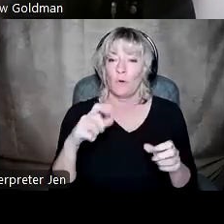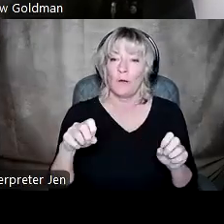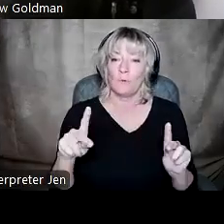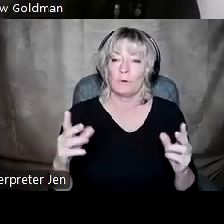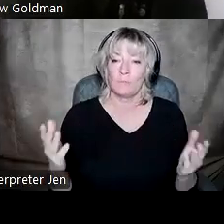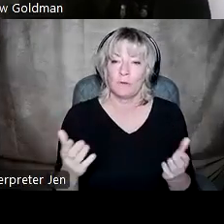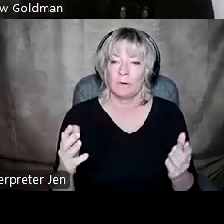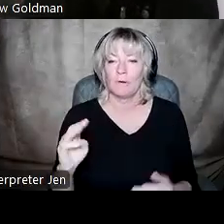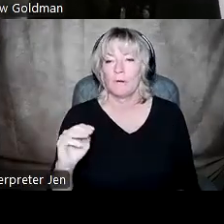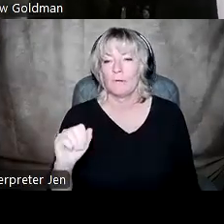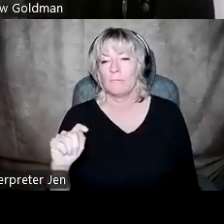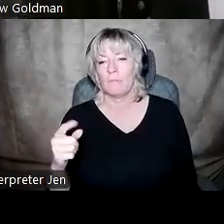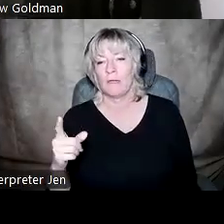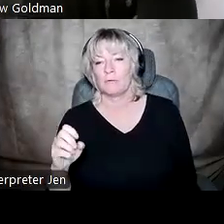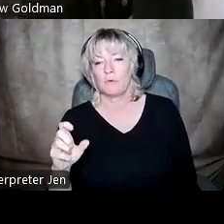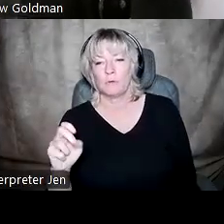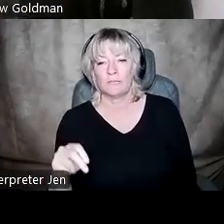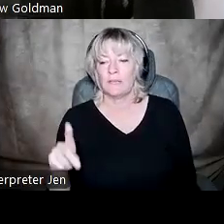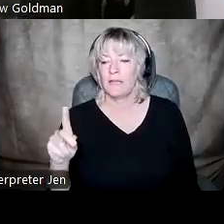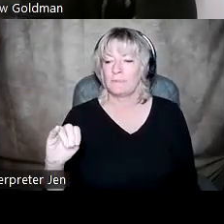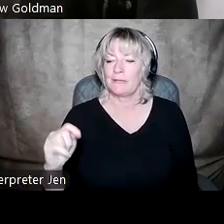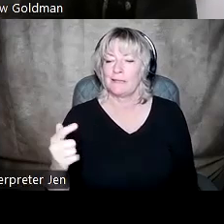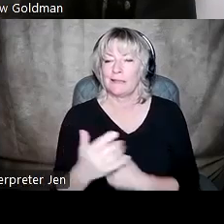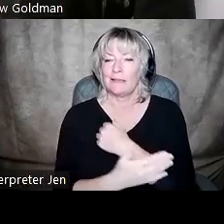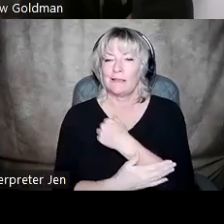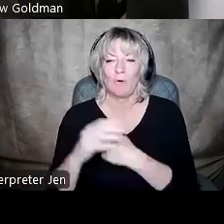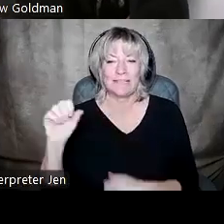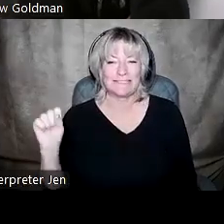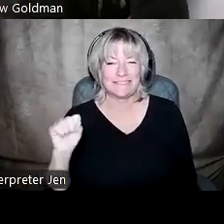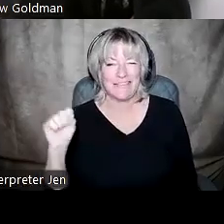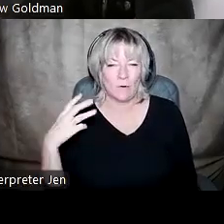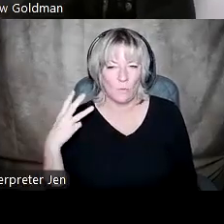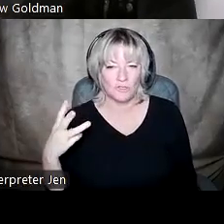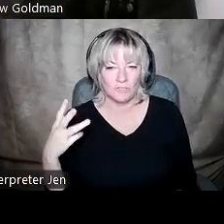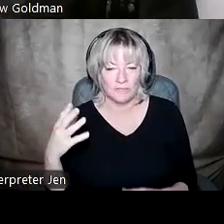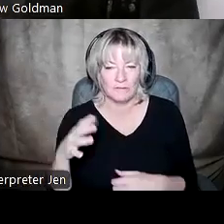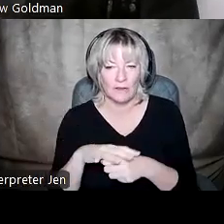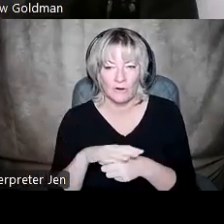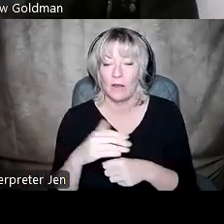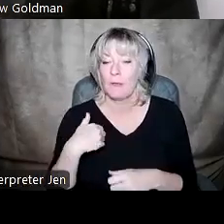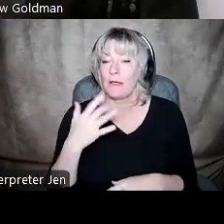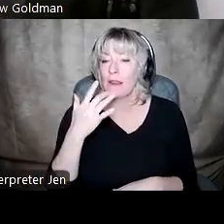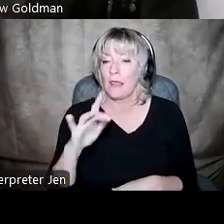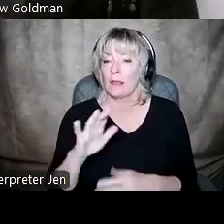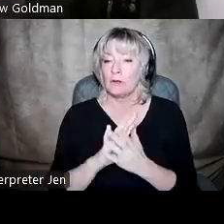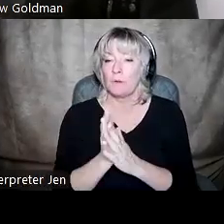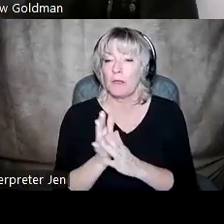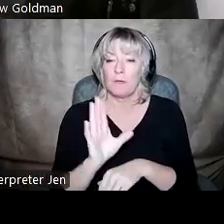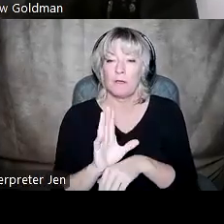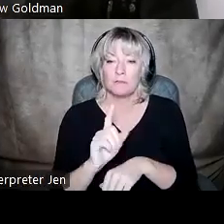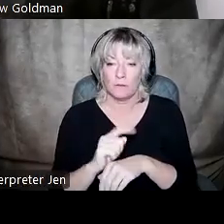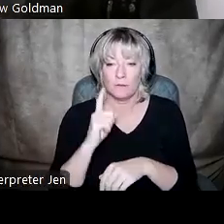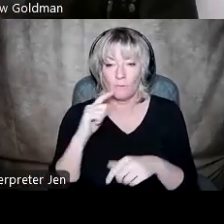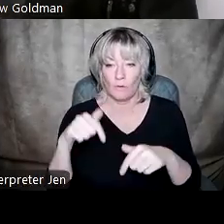Matt Goldman, I'm based here in King County, Seattle area, but I had the good fortune to get to be a consultant on this work. And so